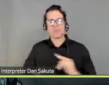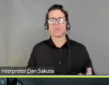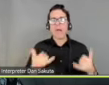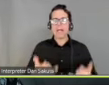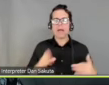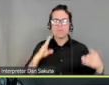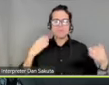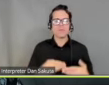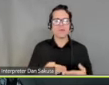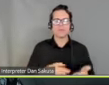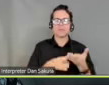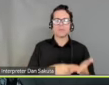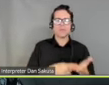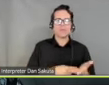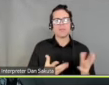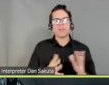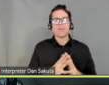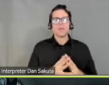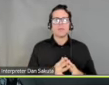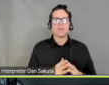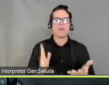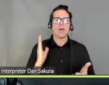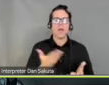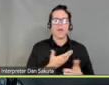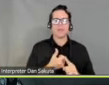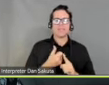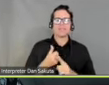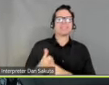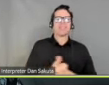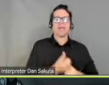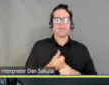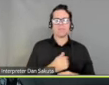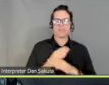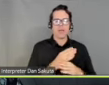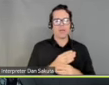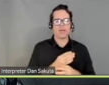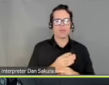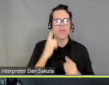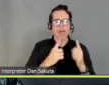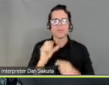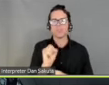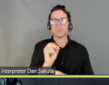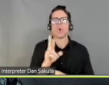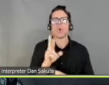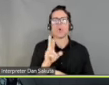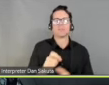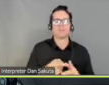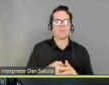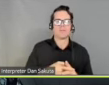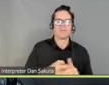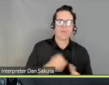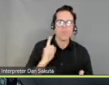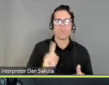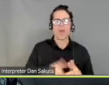thinking about how to protect ourselves, the first thing we want to think about is what is the source? And I think that's one of the things that makes this pandemic